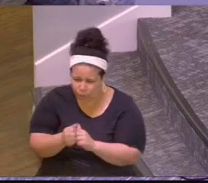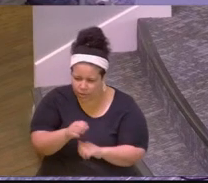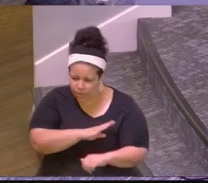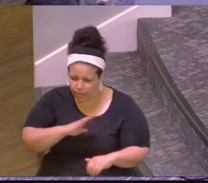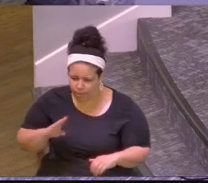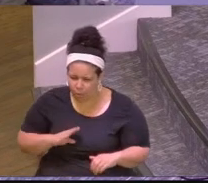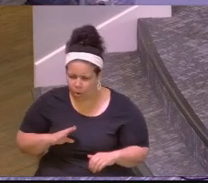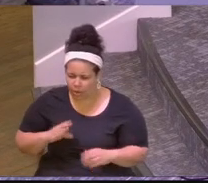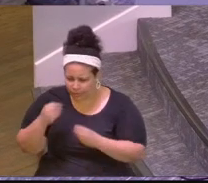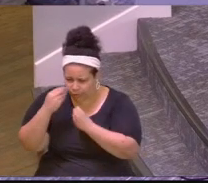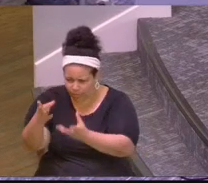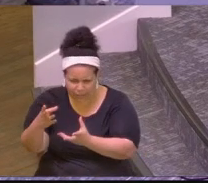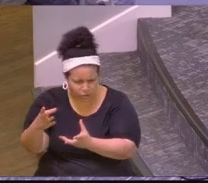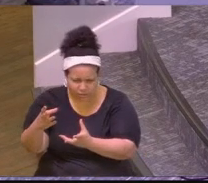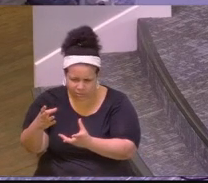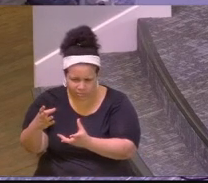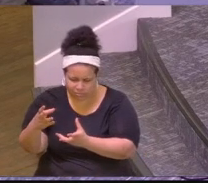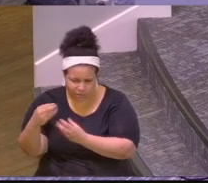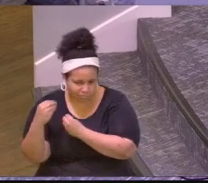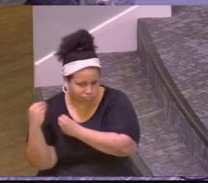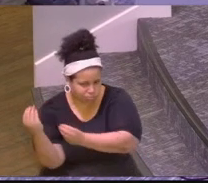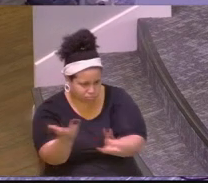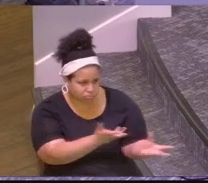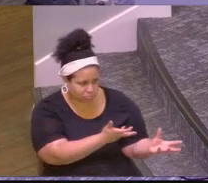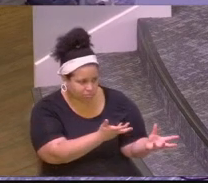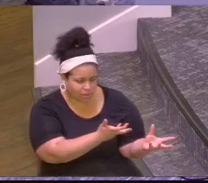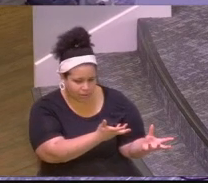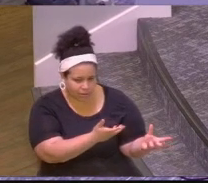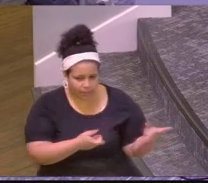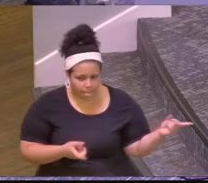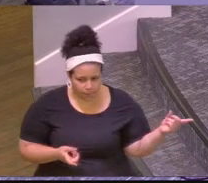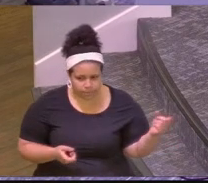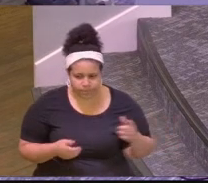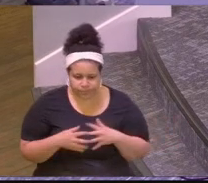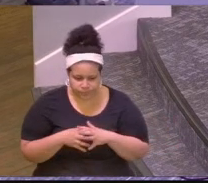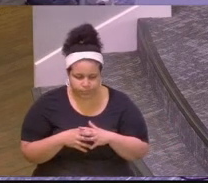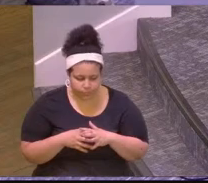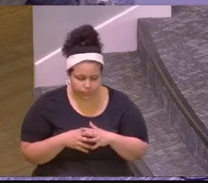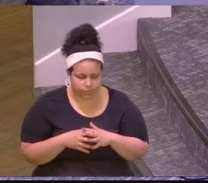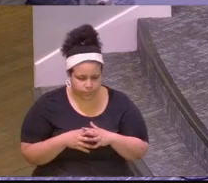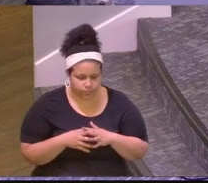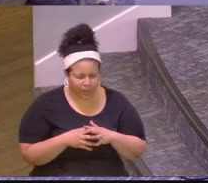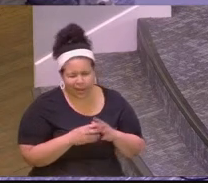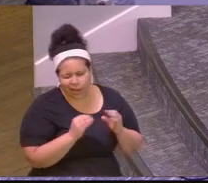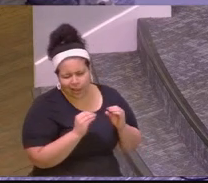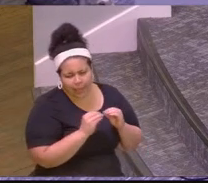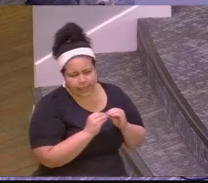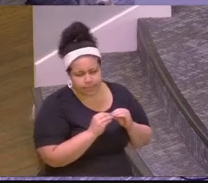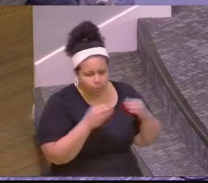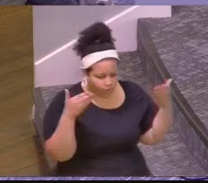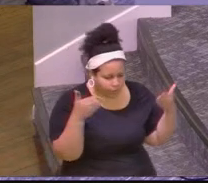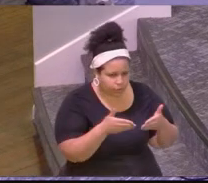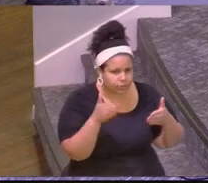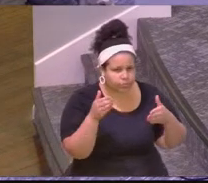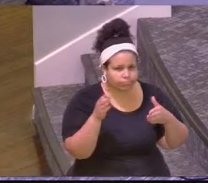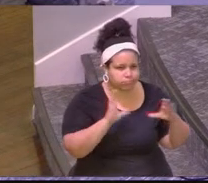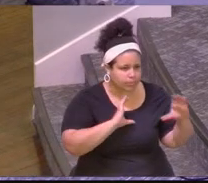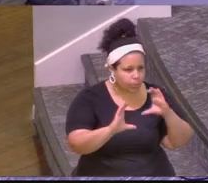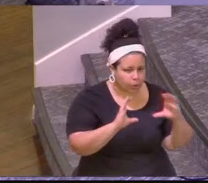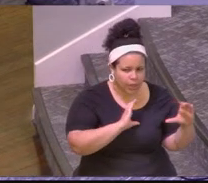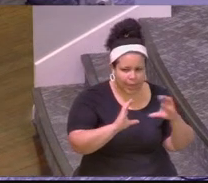terms of... In my mind, no. To me, that's more about our communications protocol, which is something that we're working